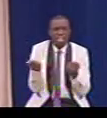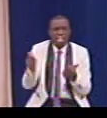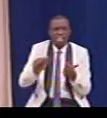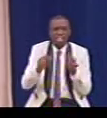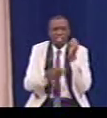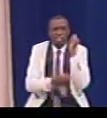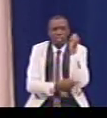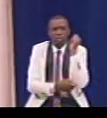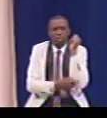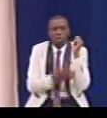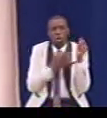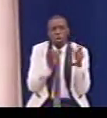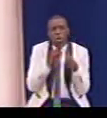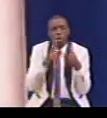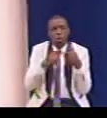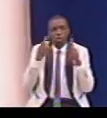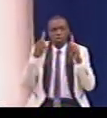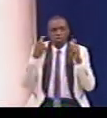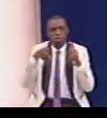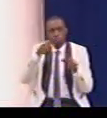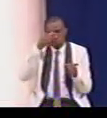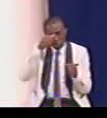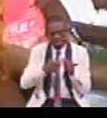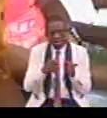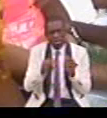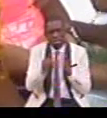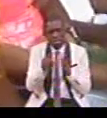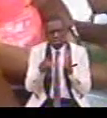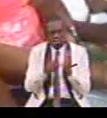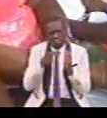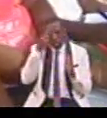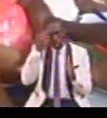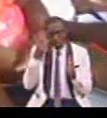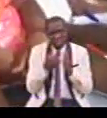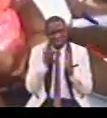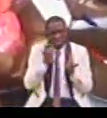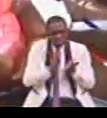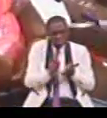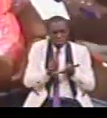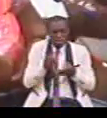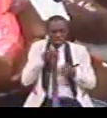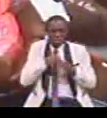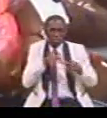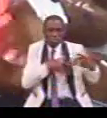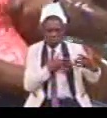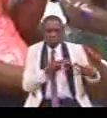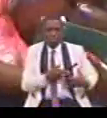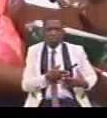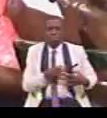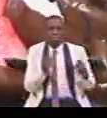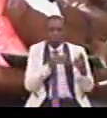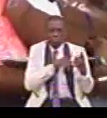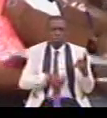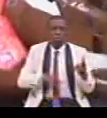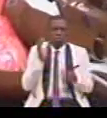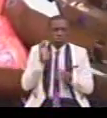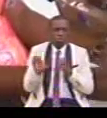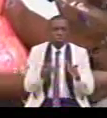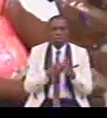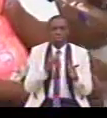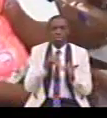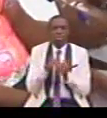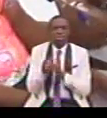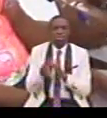written inside you the Lord will do it Romans Romans chapter 6 I'm reading from verse 6 the